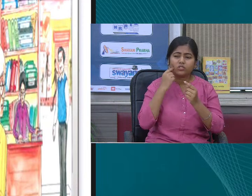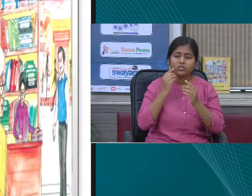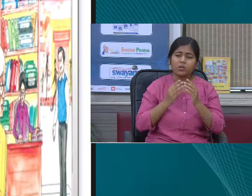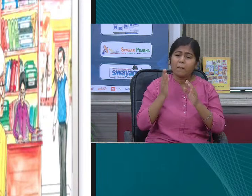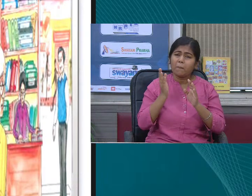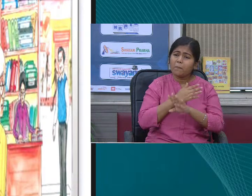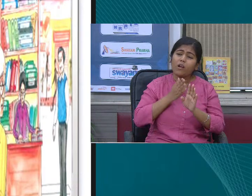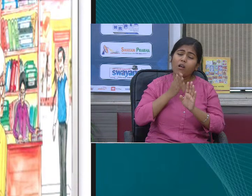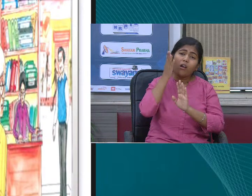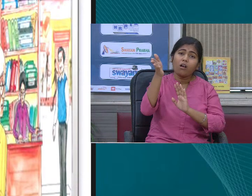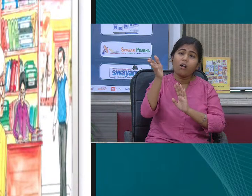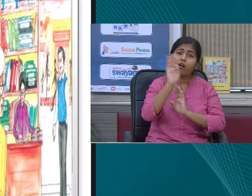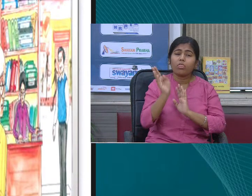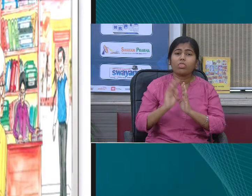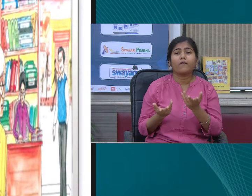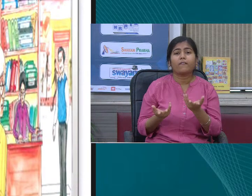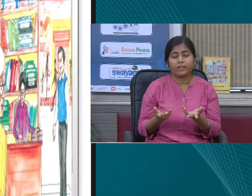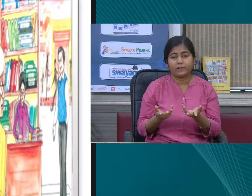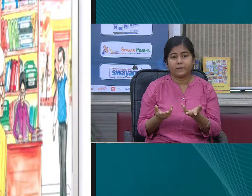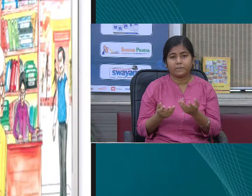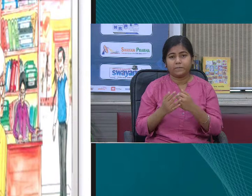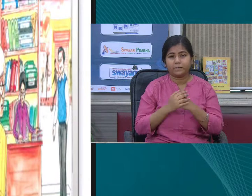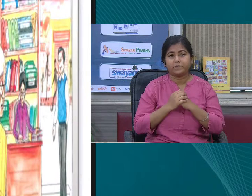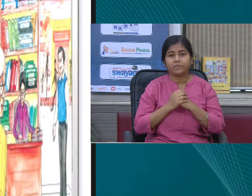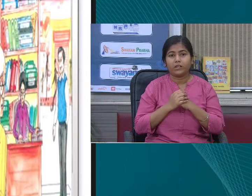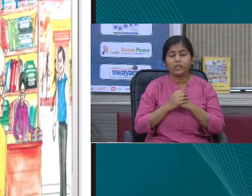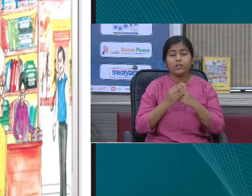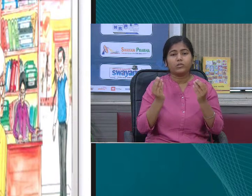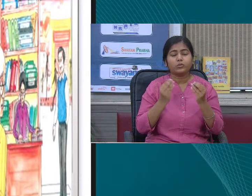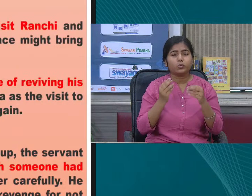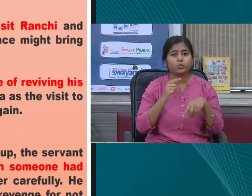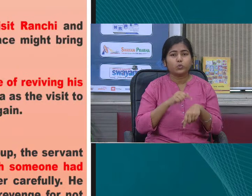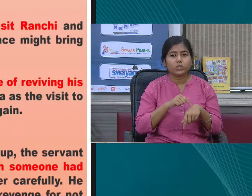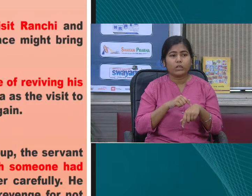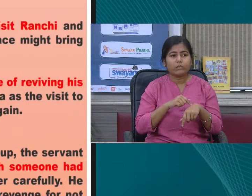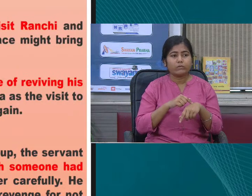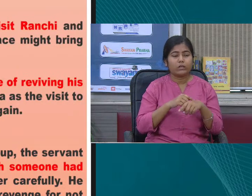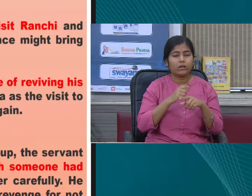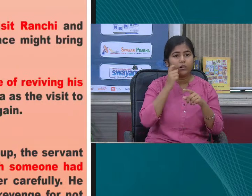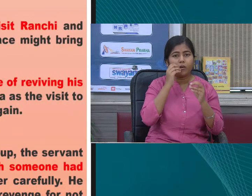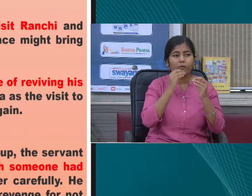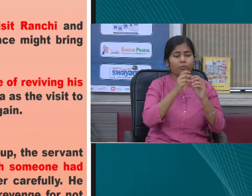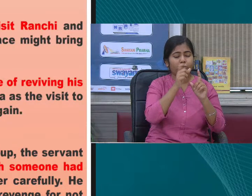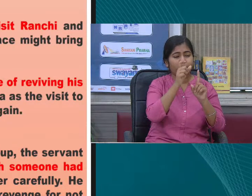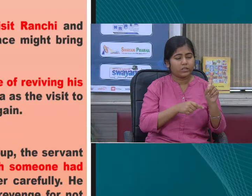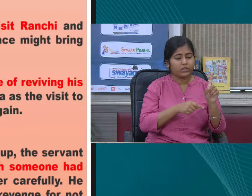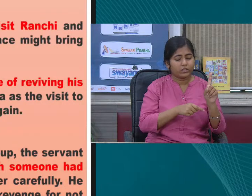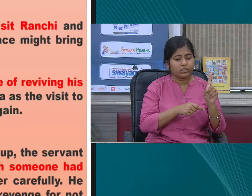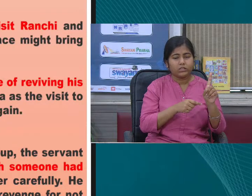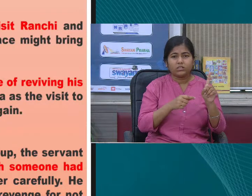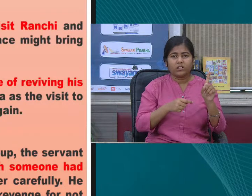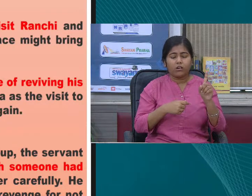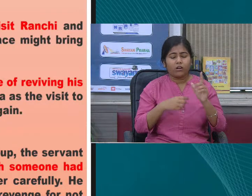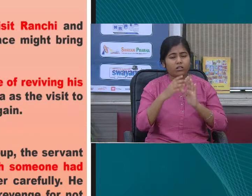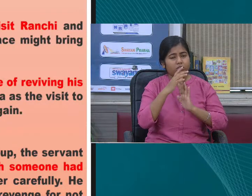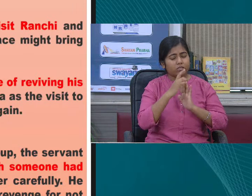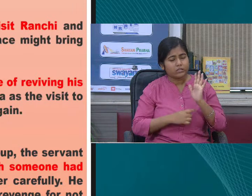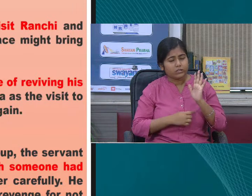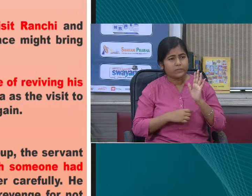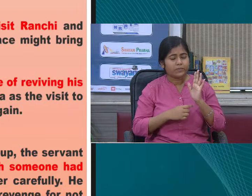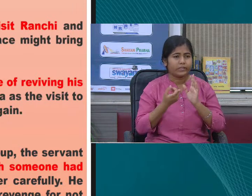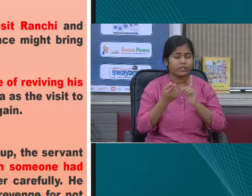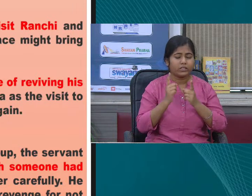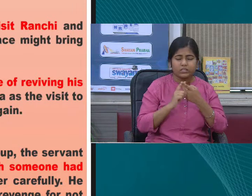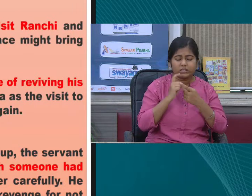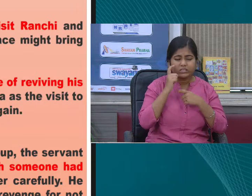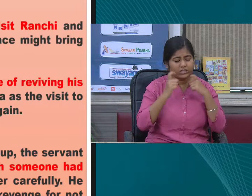Now, in the due course of time, Bepin started getting deeply worried because he's not understanding what is happening